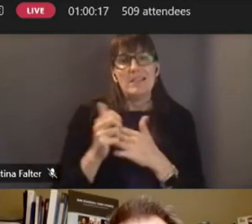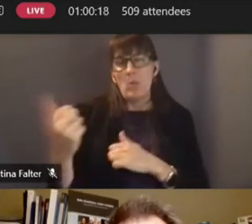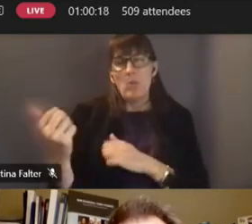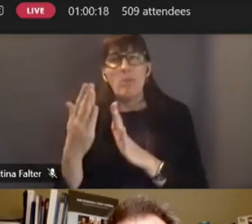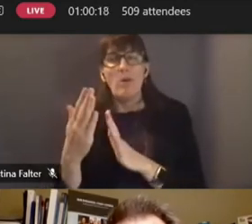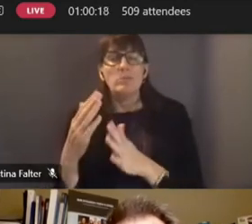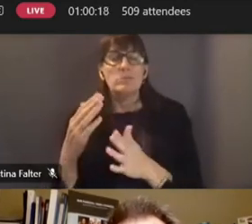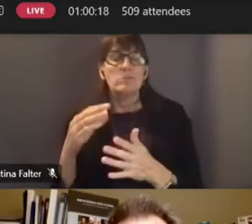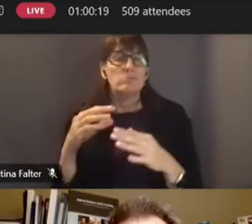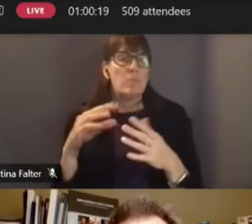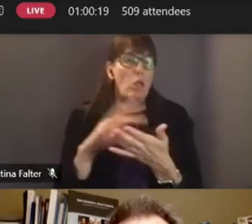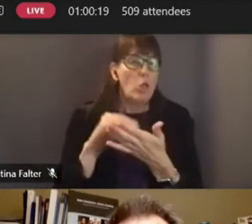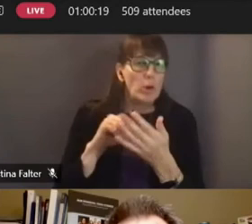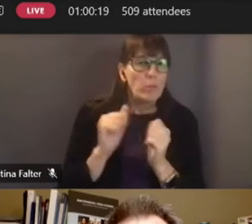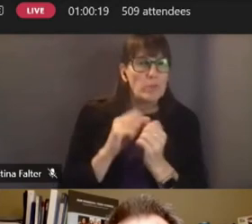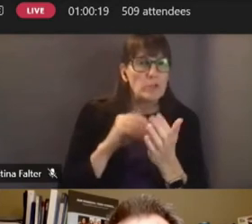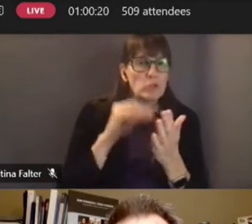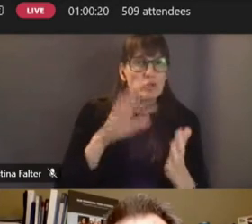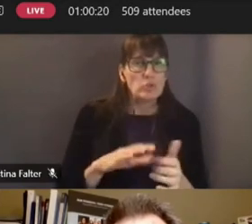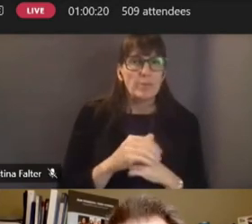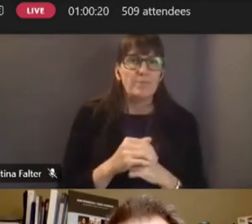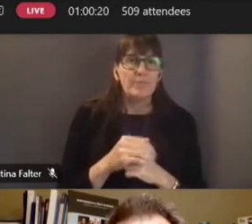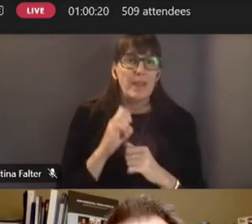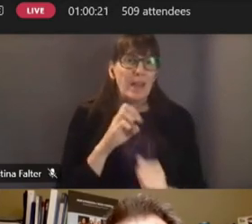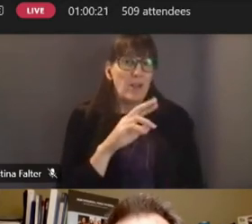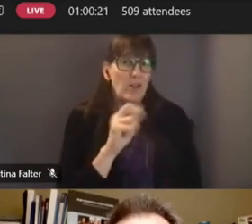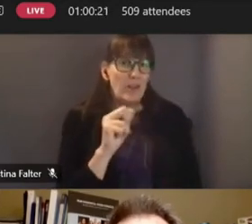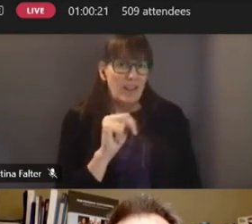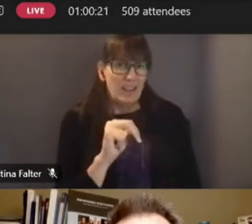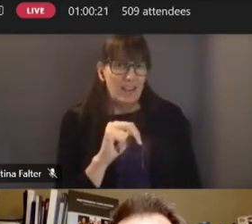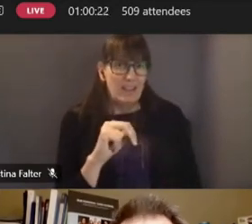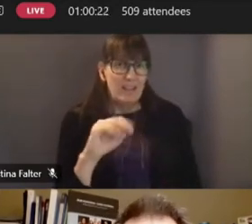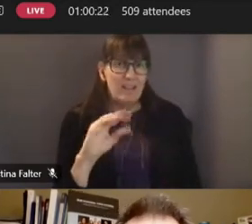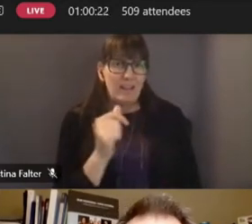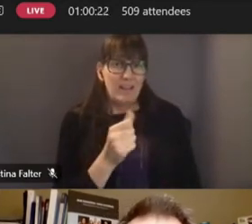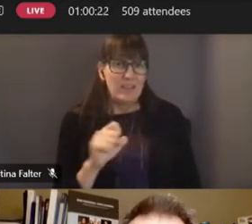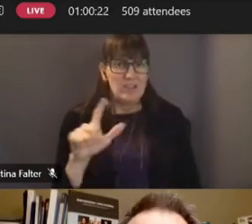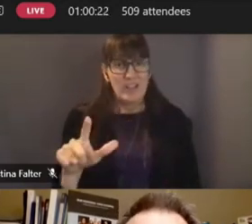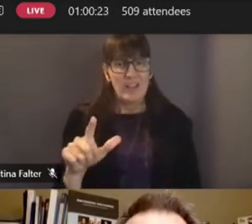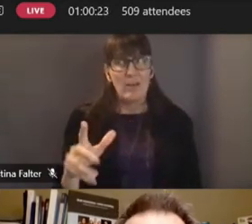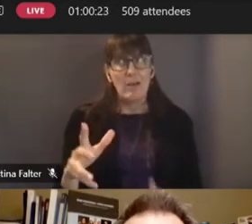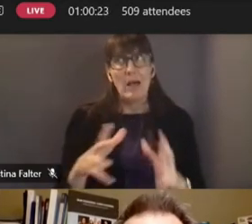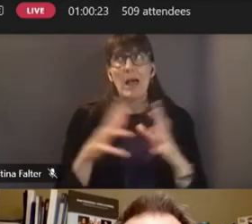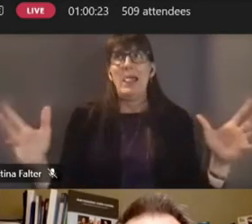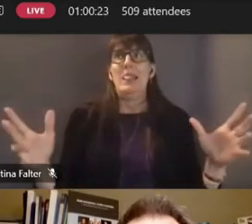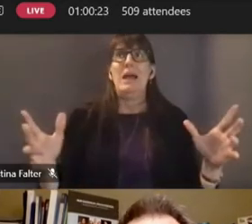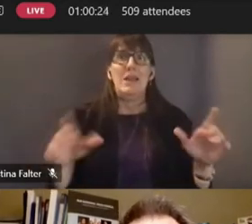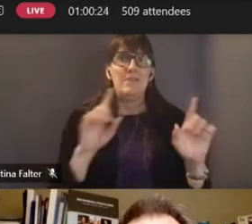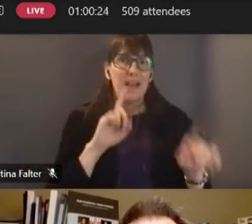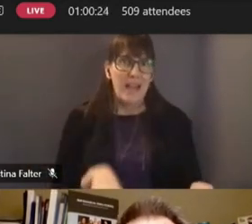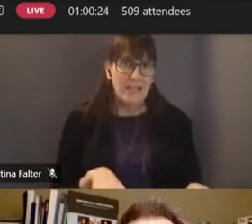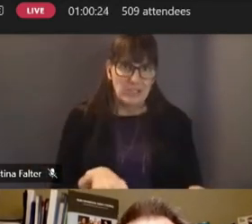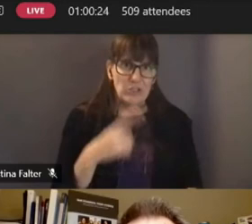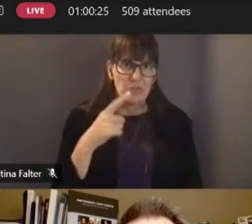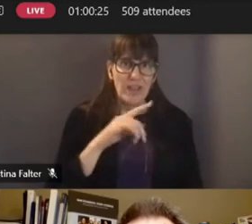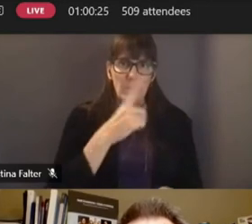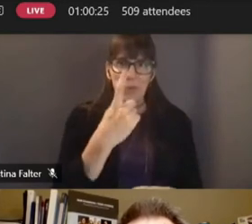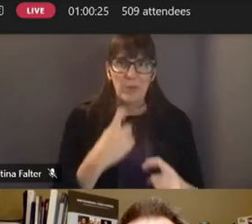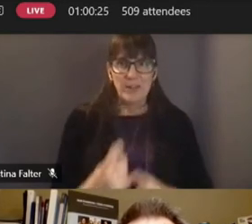Kashelle to see if they want to share other perspectives, because there's probably many, many more excellent answers to that question.